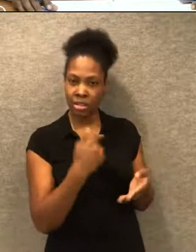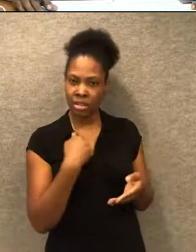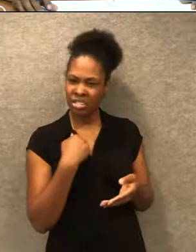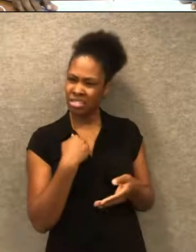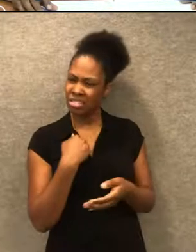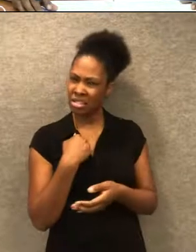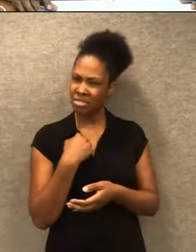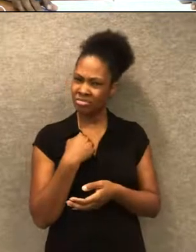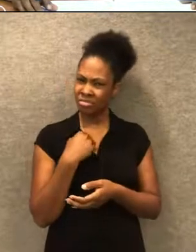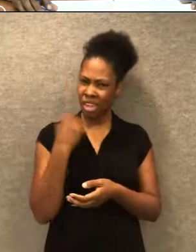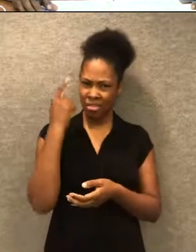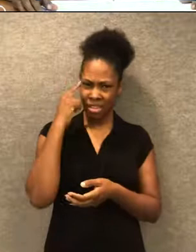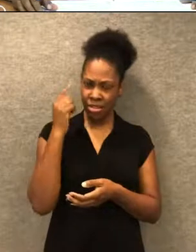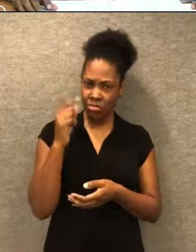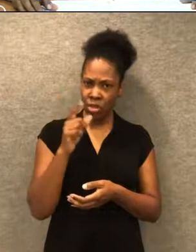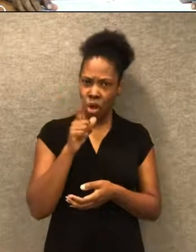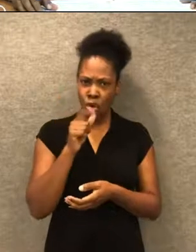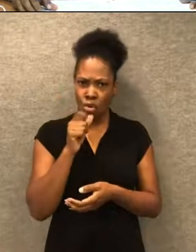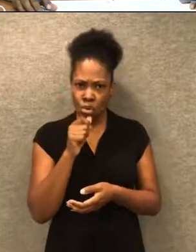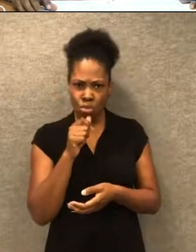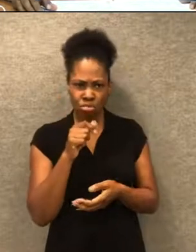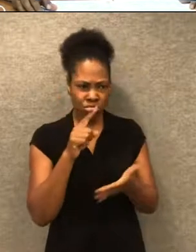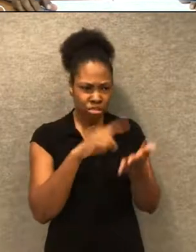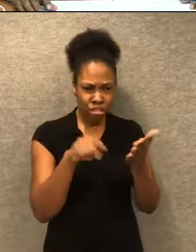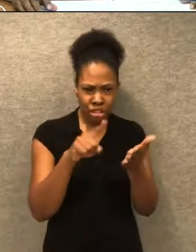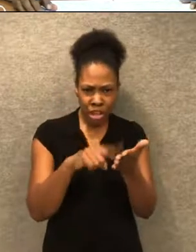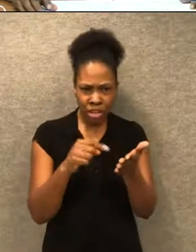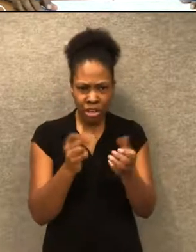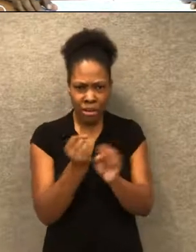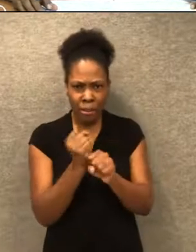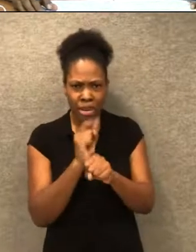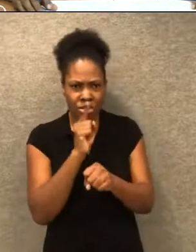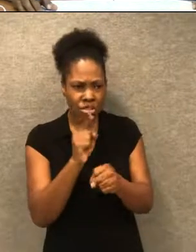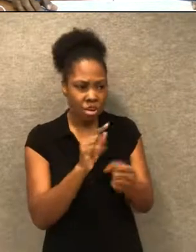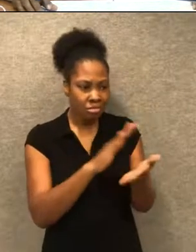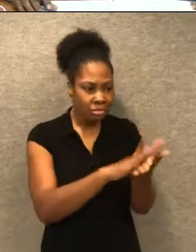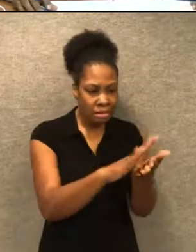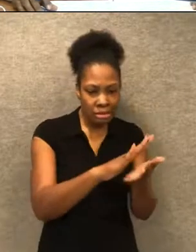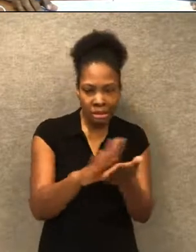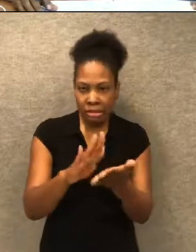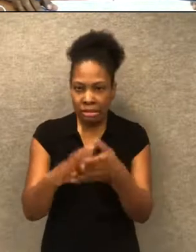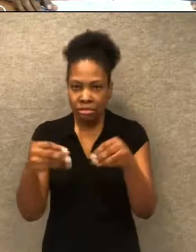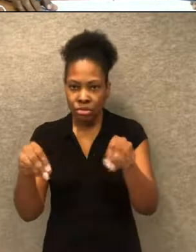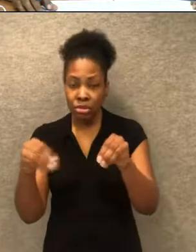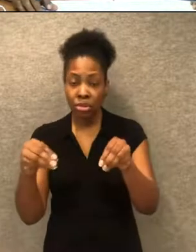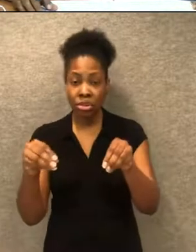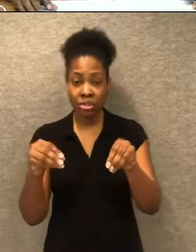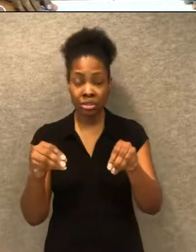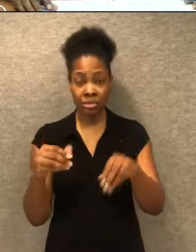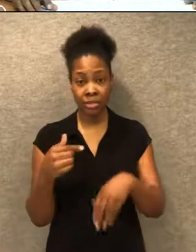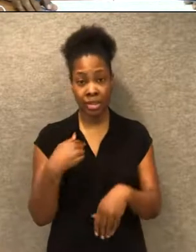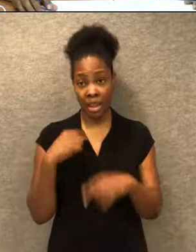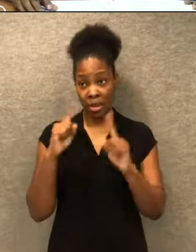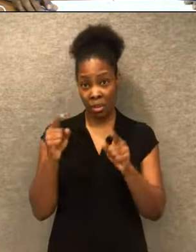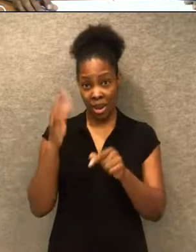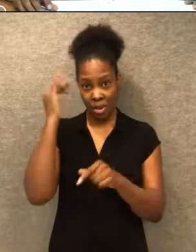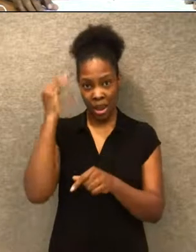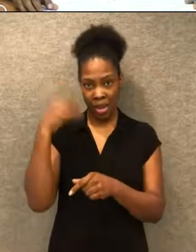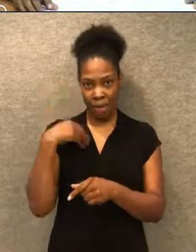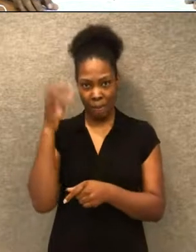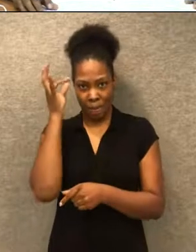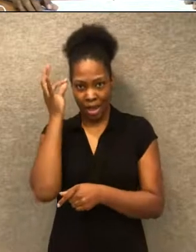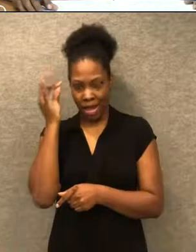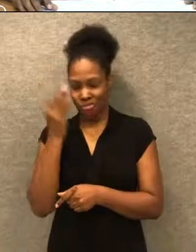was checking on them, sanitizing everything, instruments and everything. And I went because my hair was so bad. I took